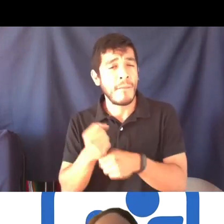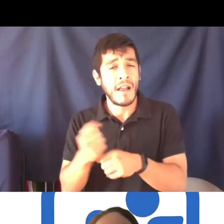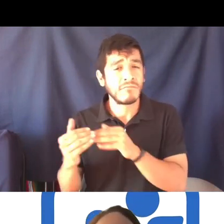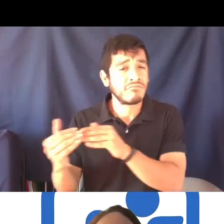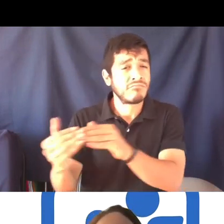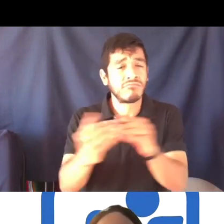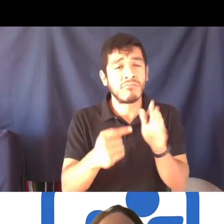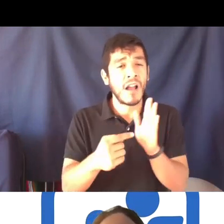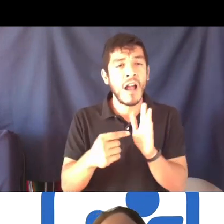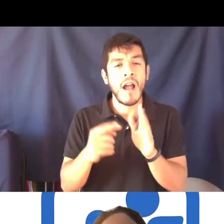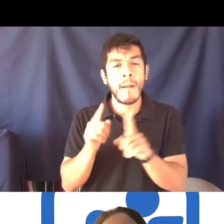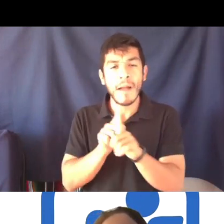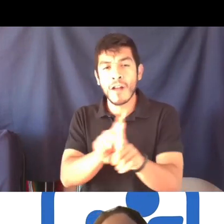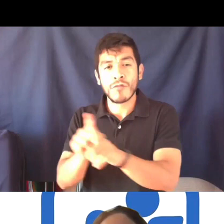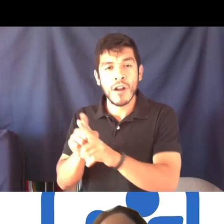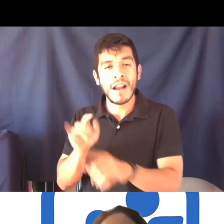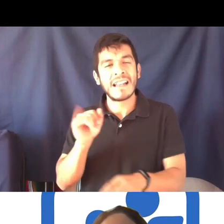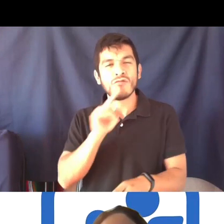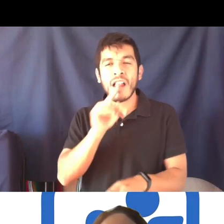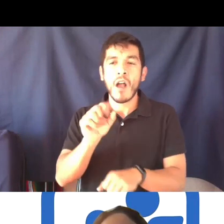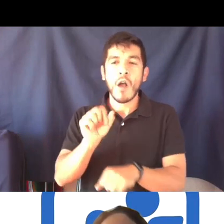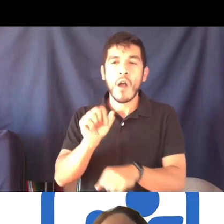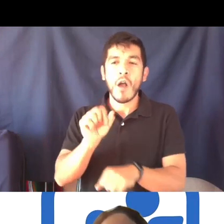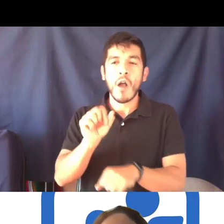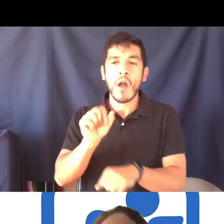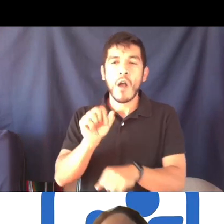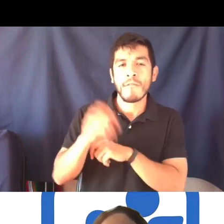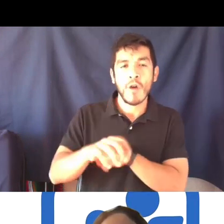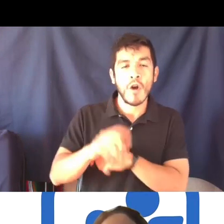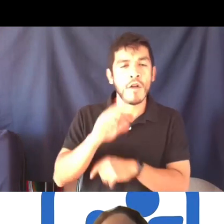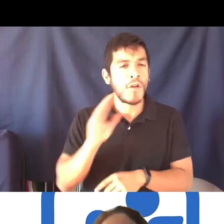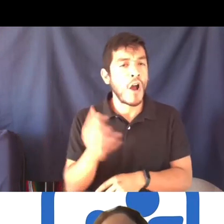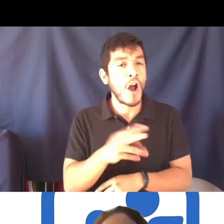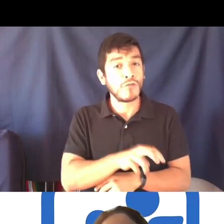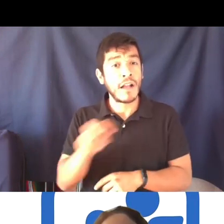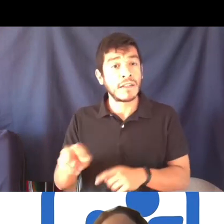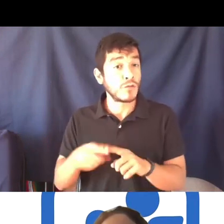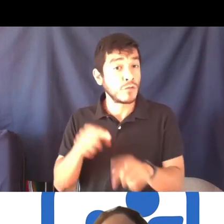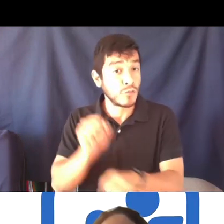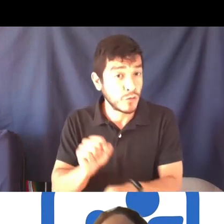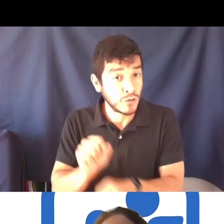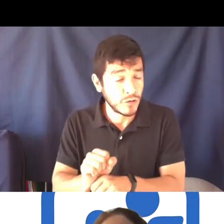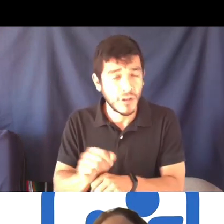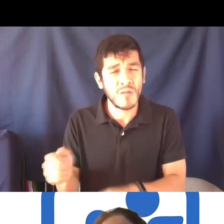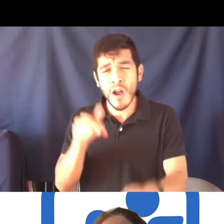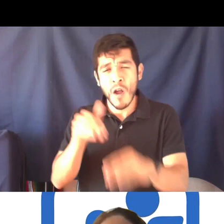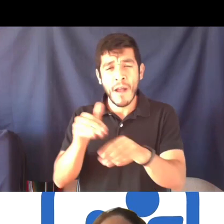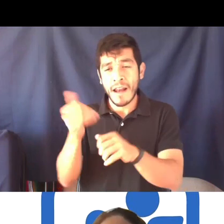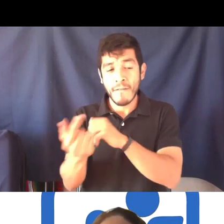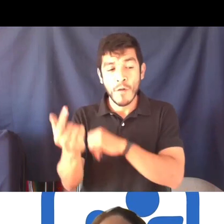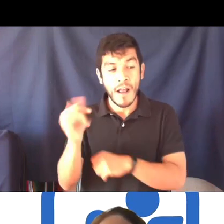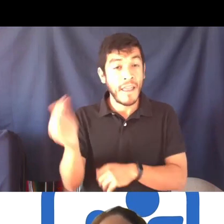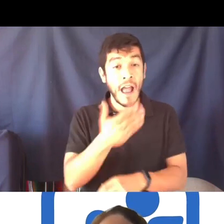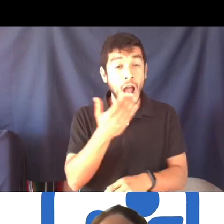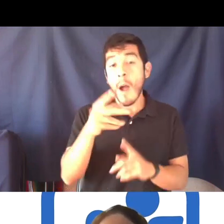for a transition to work. And, you know, as we remind everyone, our population works at 40% less than